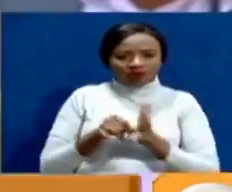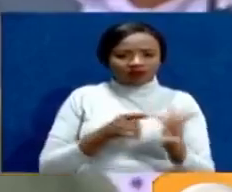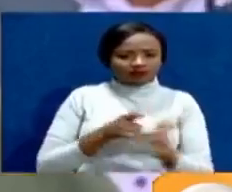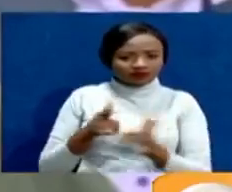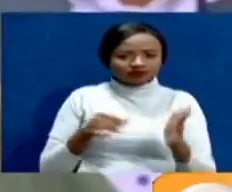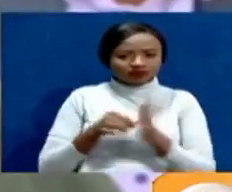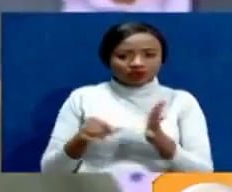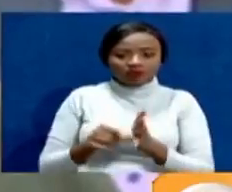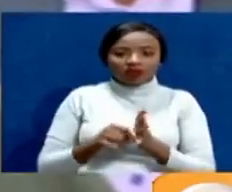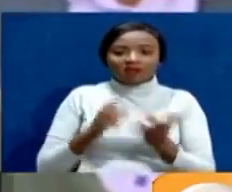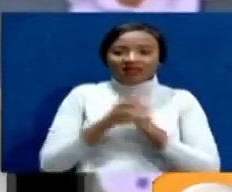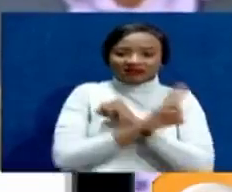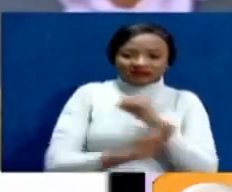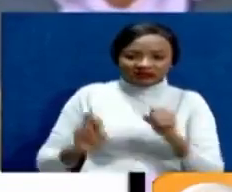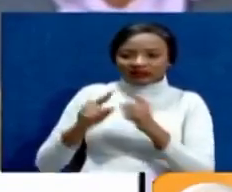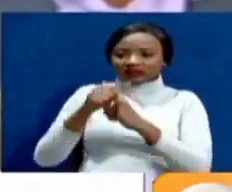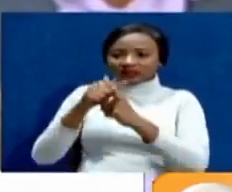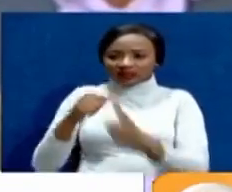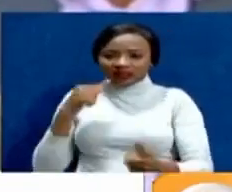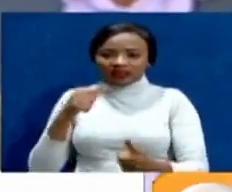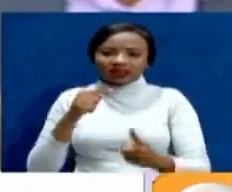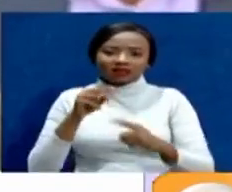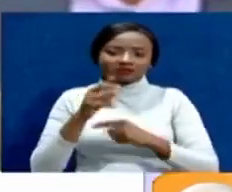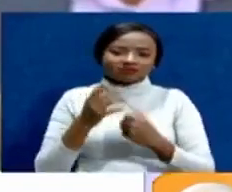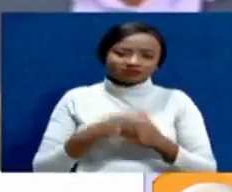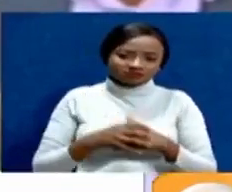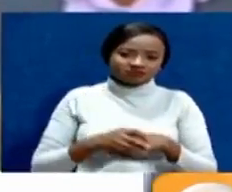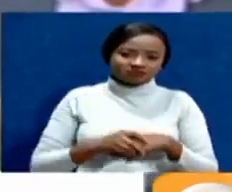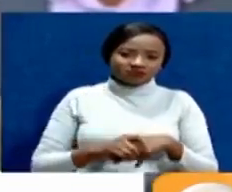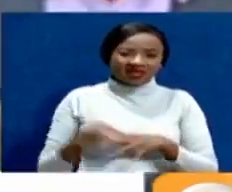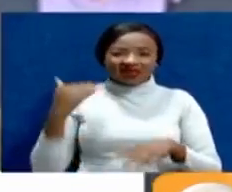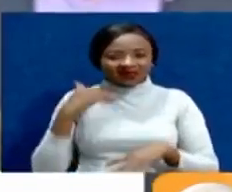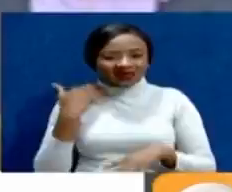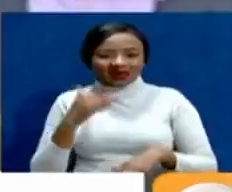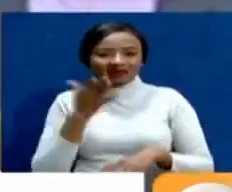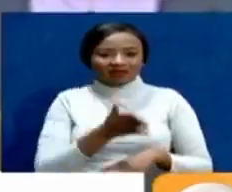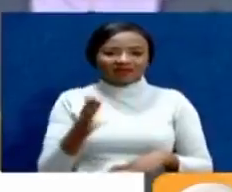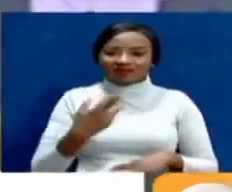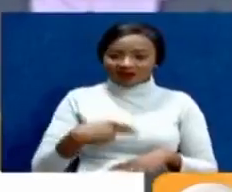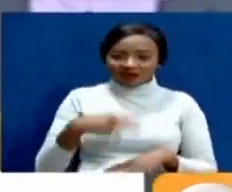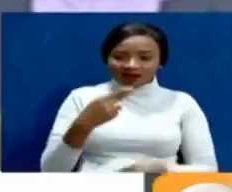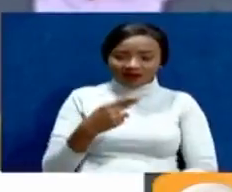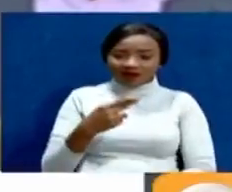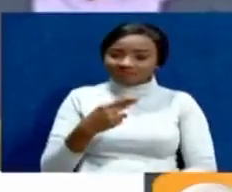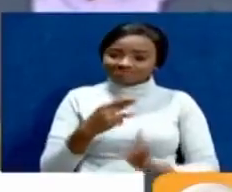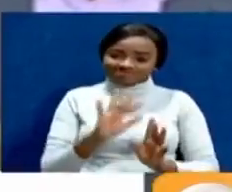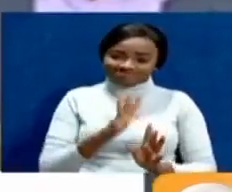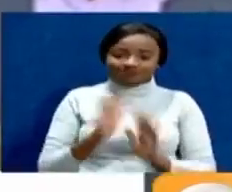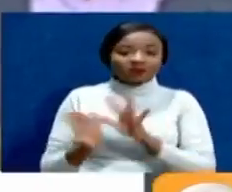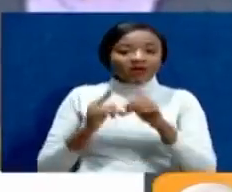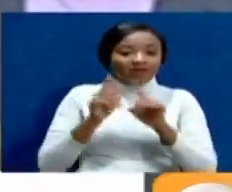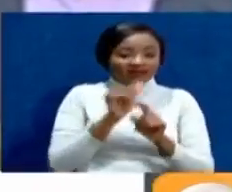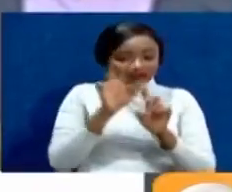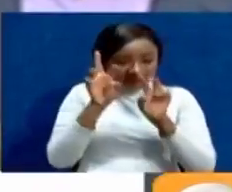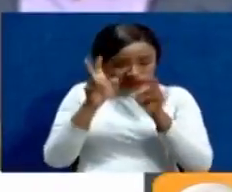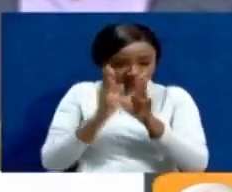concern. Normally burglary and killing and issues of theft and that is not common. The only issue that is of concern